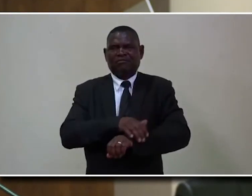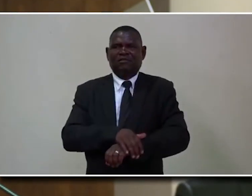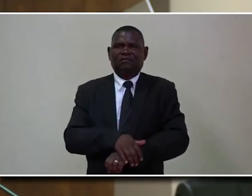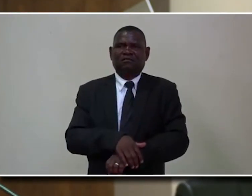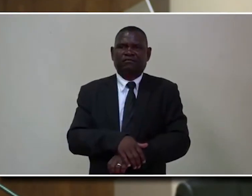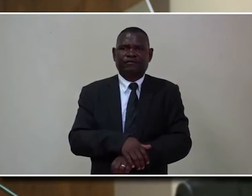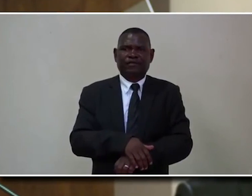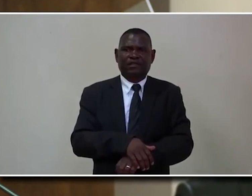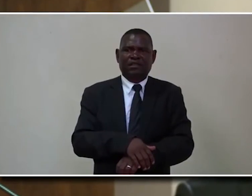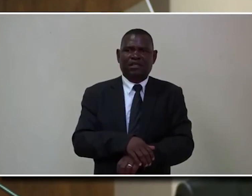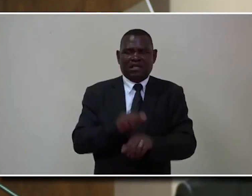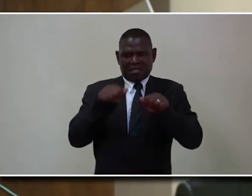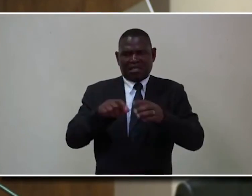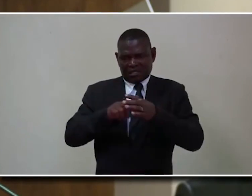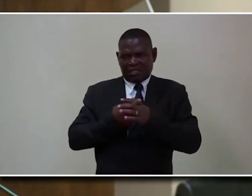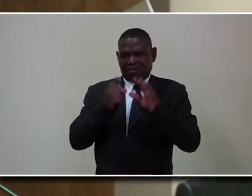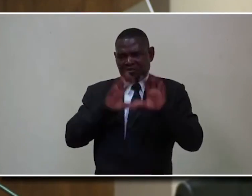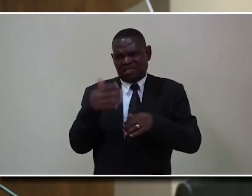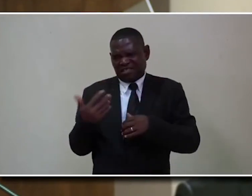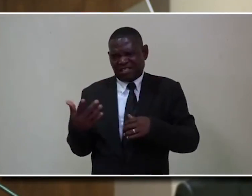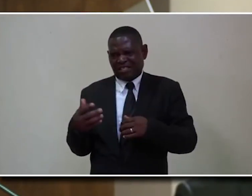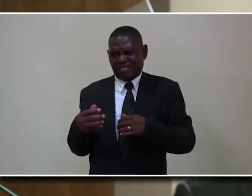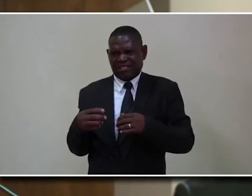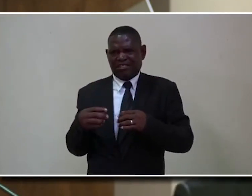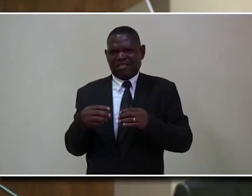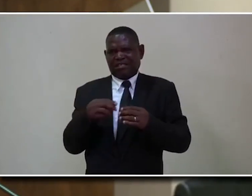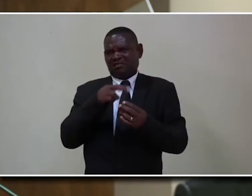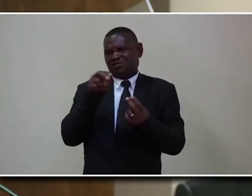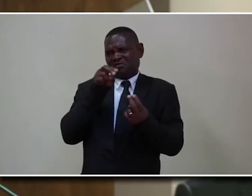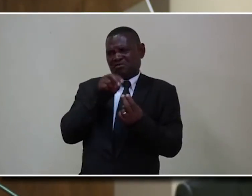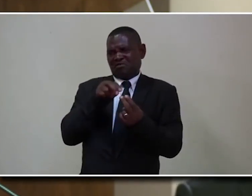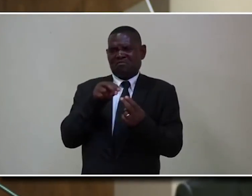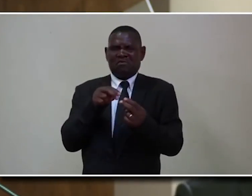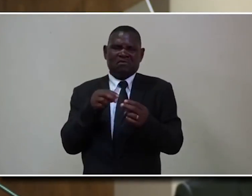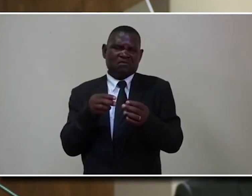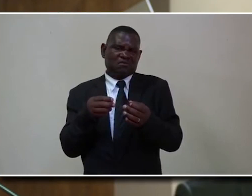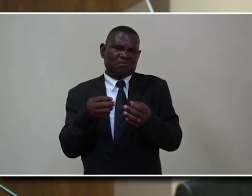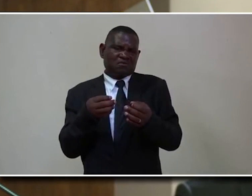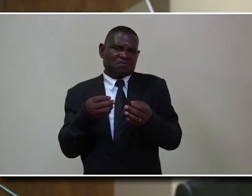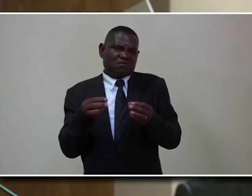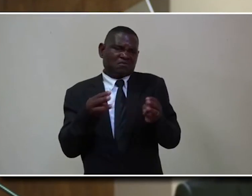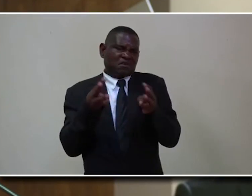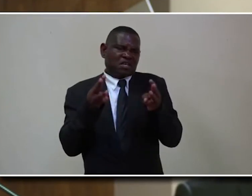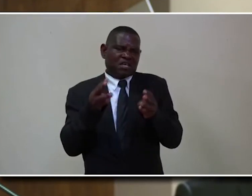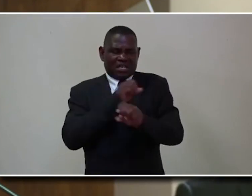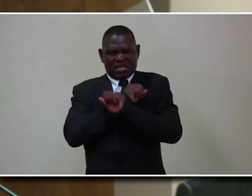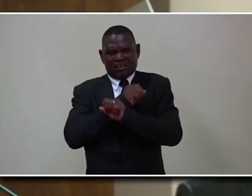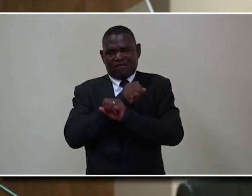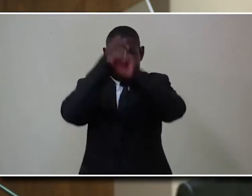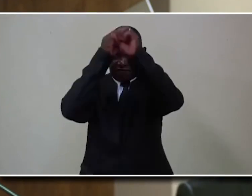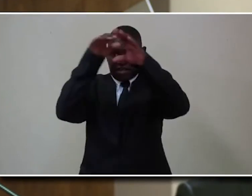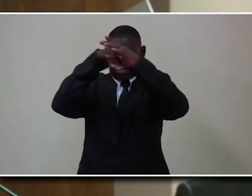ate. That we can start doing things in a normal way. Kuti tiyambe kuchita zinthu monga mwakale. Loving Father in heaven. Wachikonda